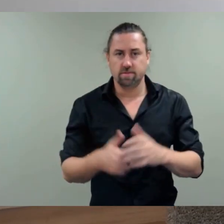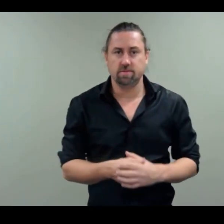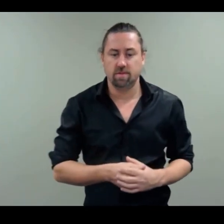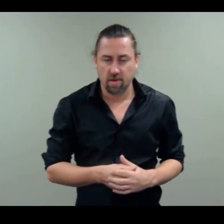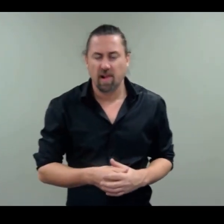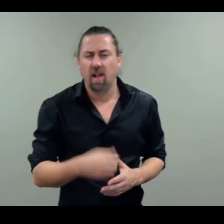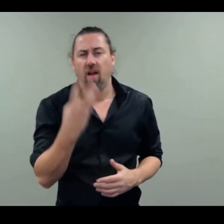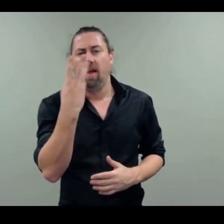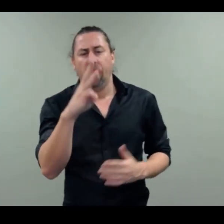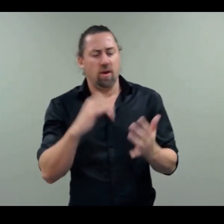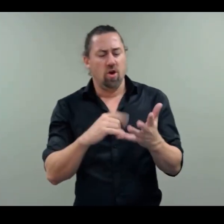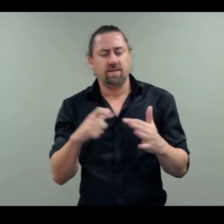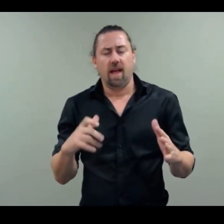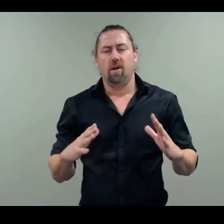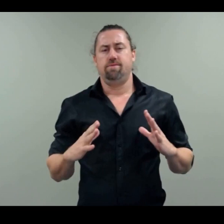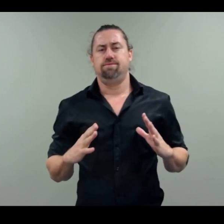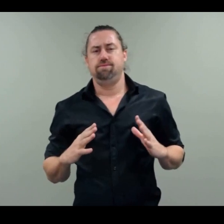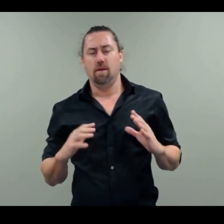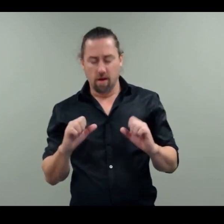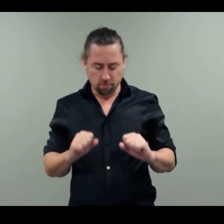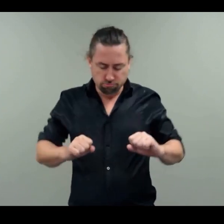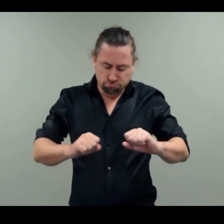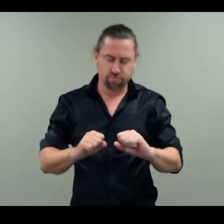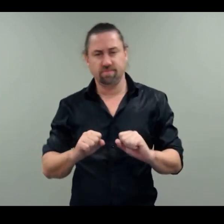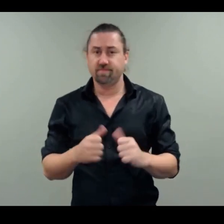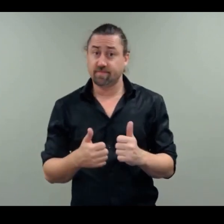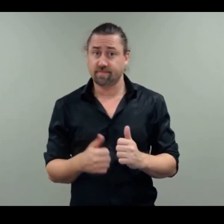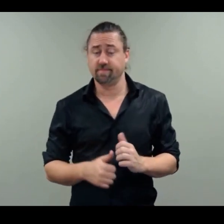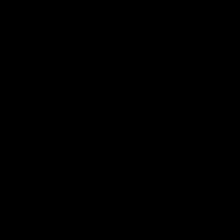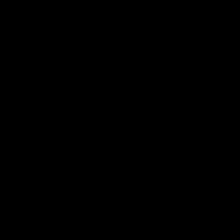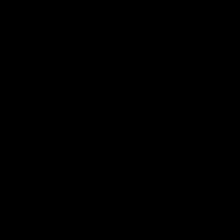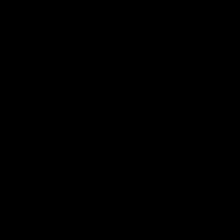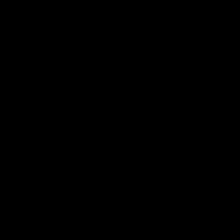Great work. Let's have 30 seconds of rest.